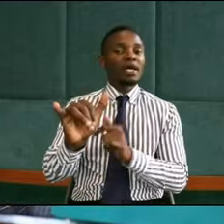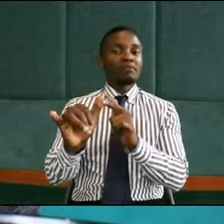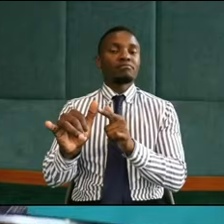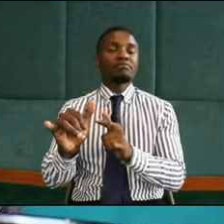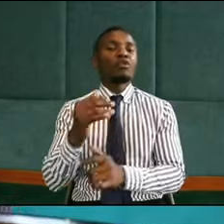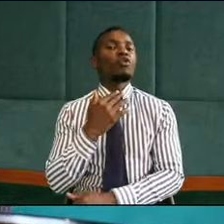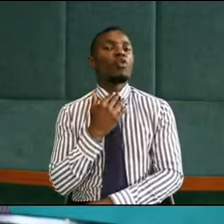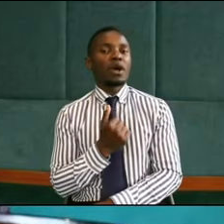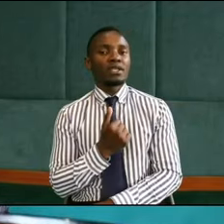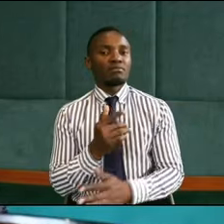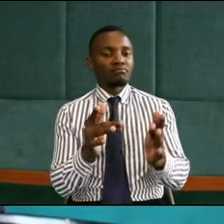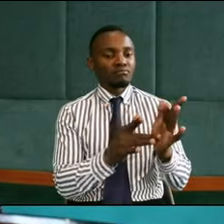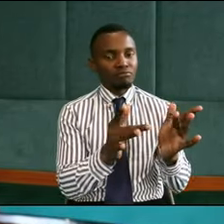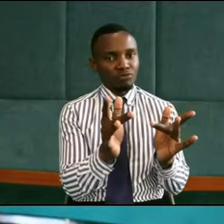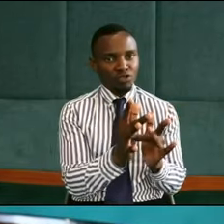that Jesus